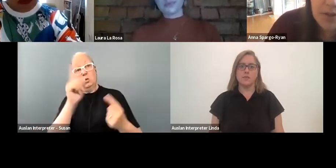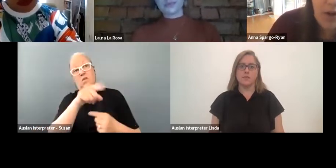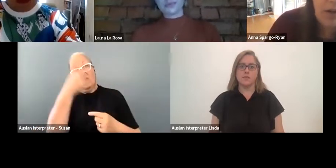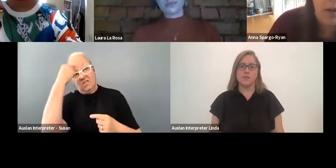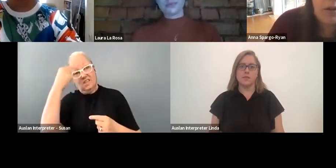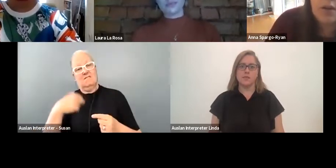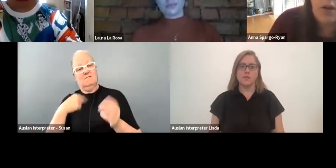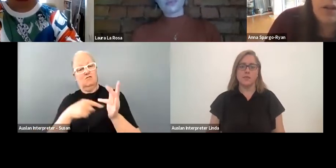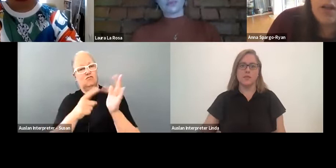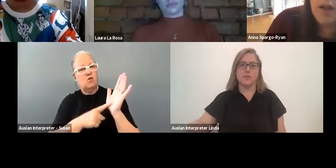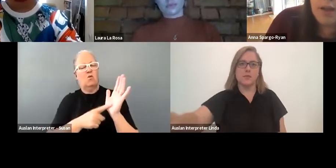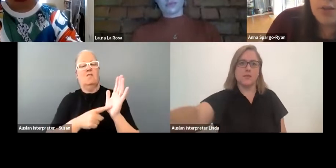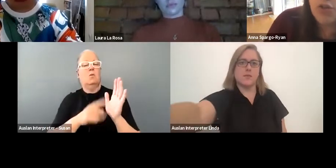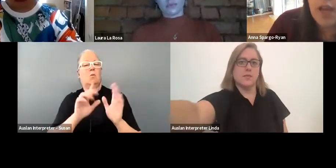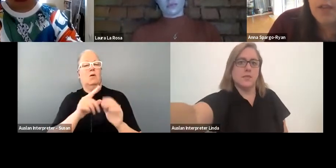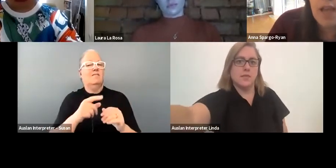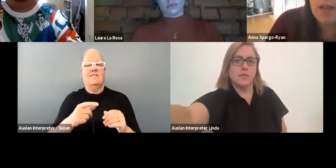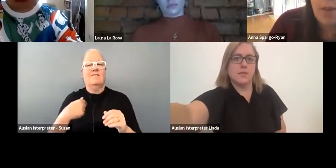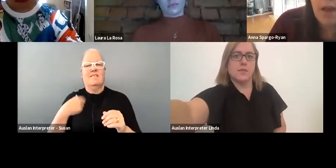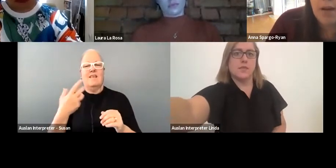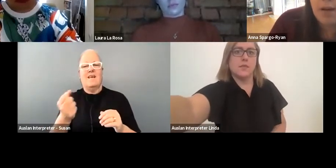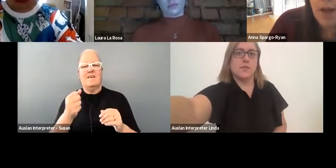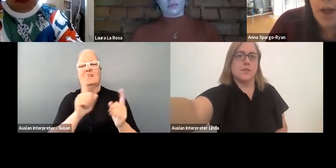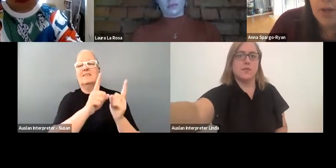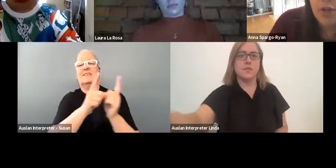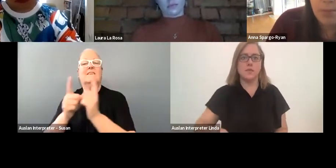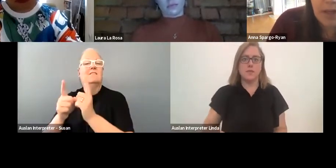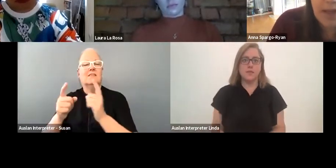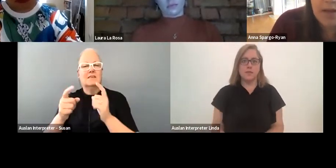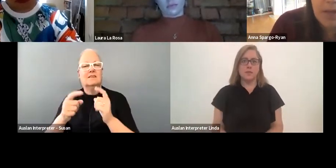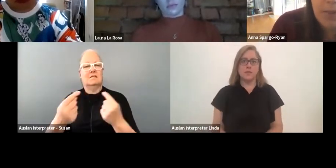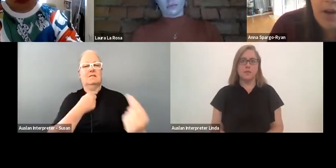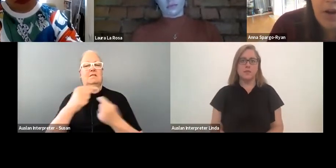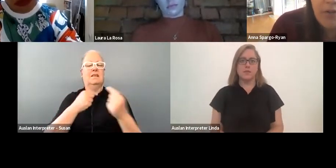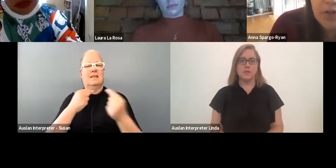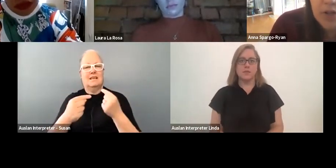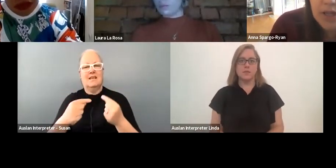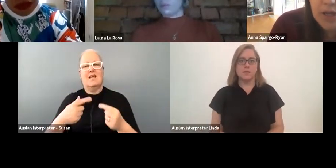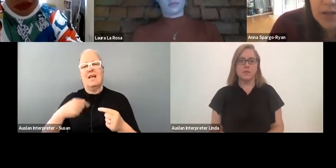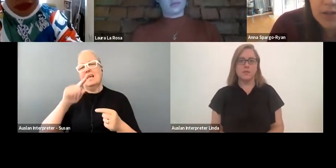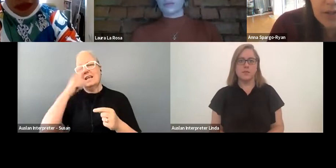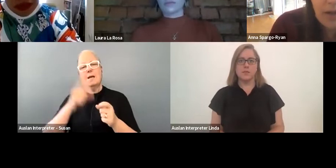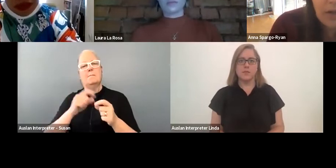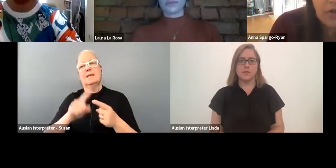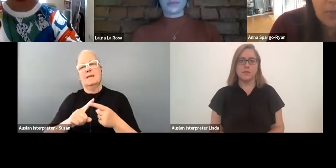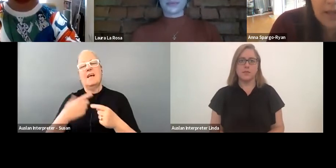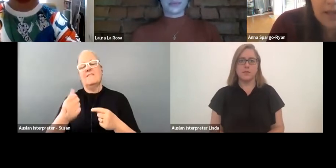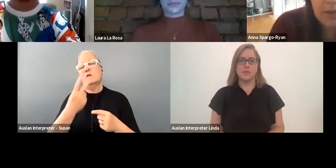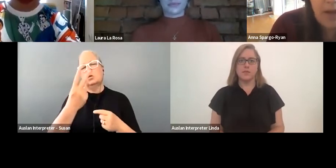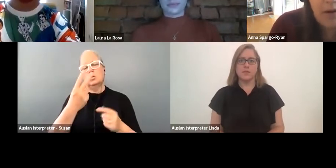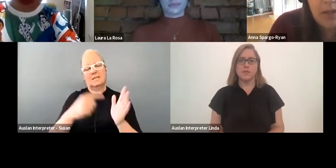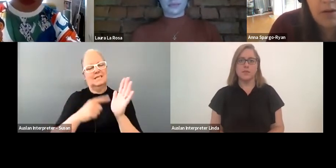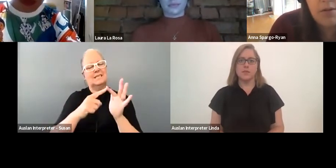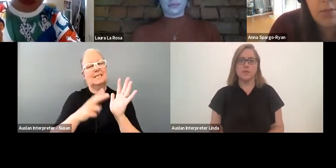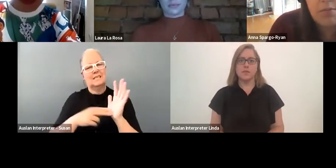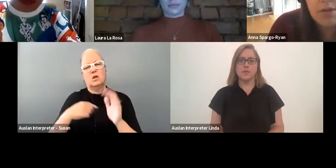as a person. You know, I got a string of attacks about how I shouldn't be allowed to be a parent. I've got two teenagers, shouldn't be allowed to